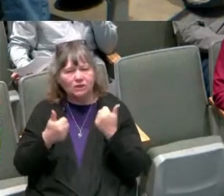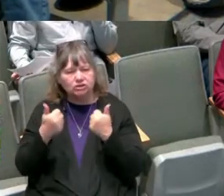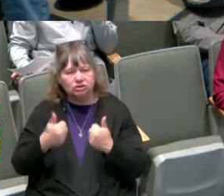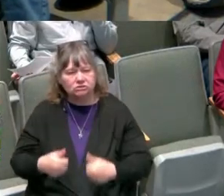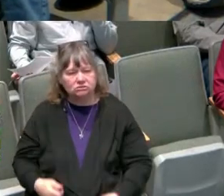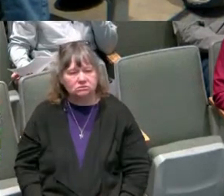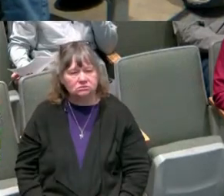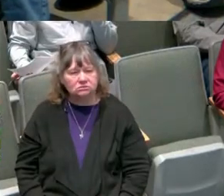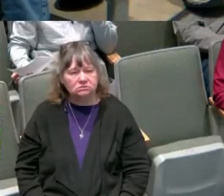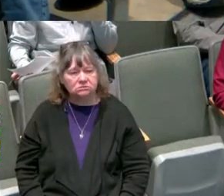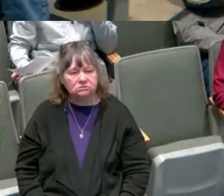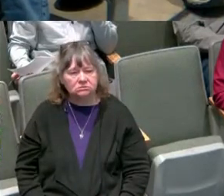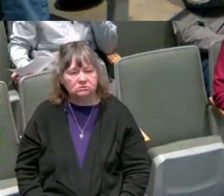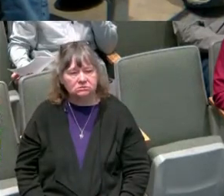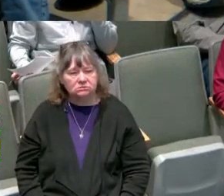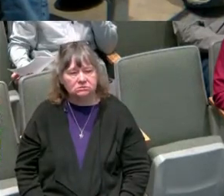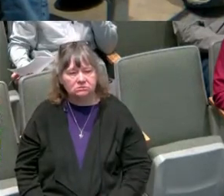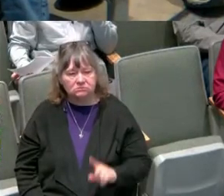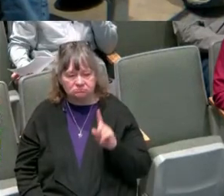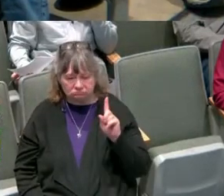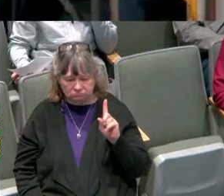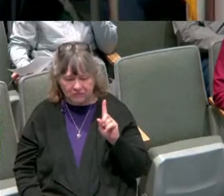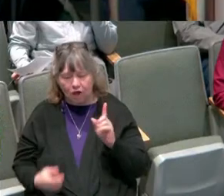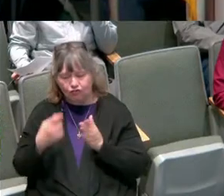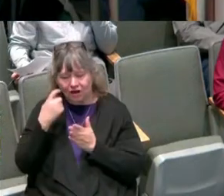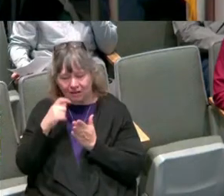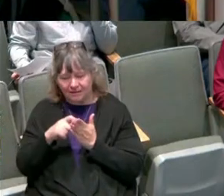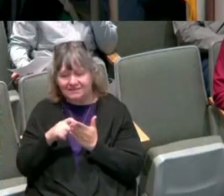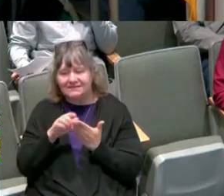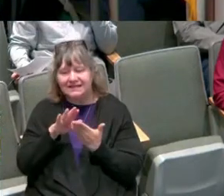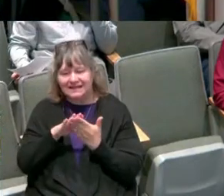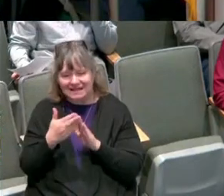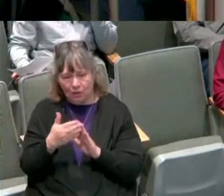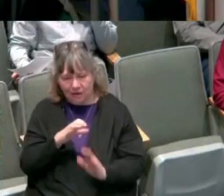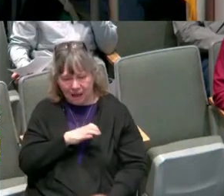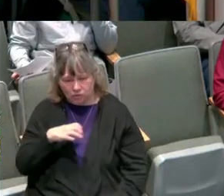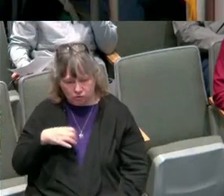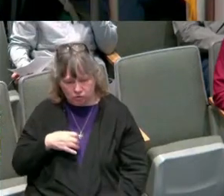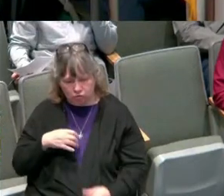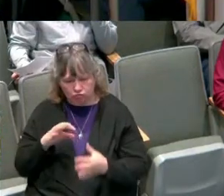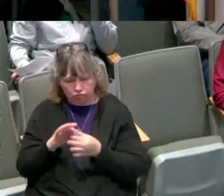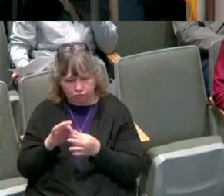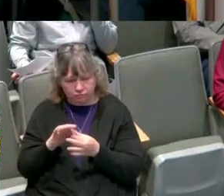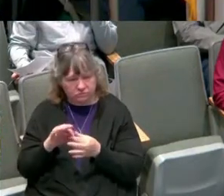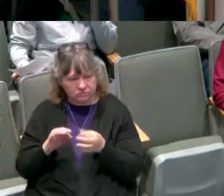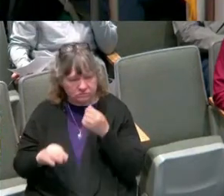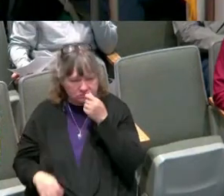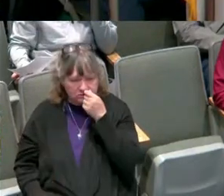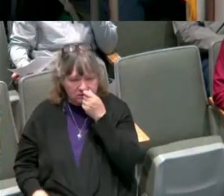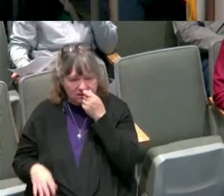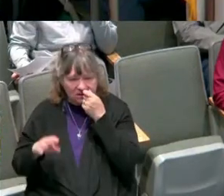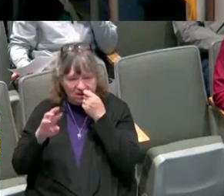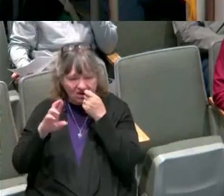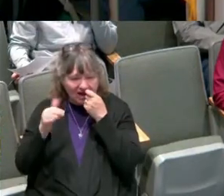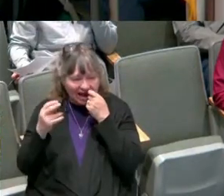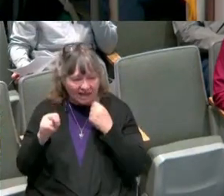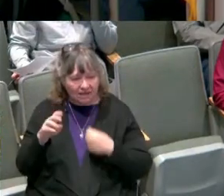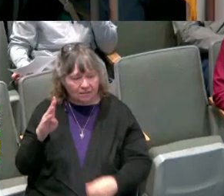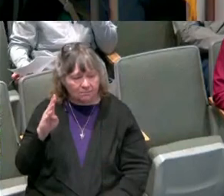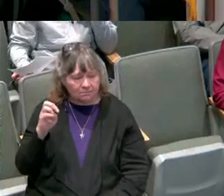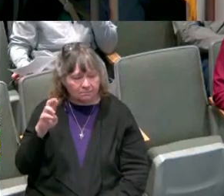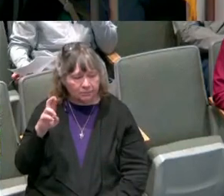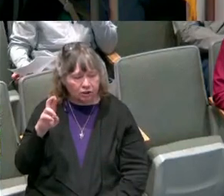yeah um let me recognize Town Council to speak to that Brian Bertram Town Council again